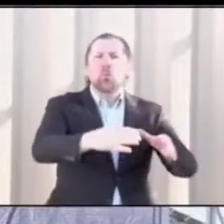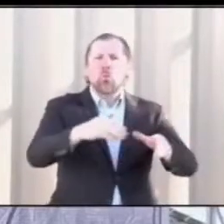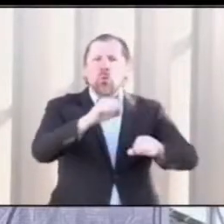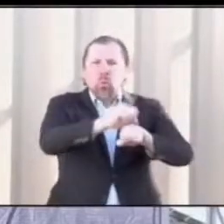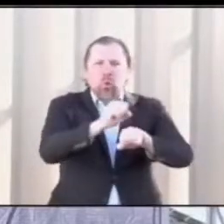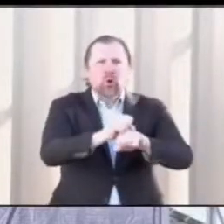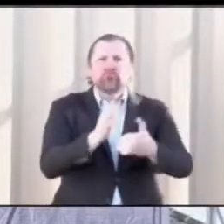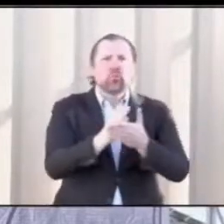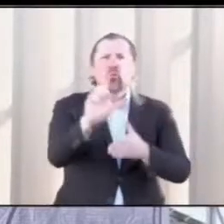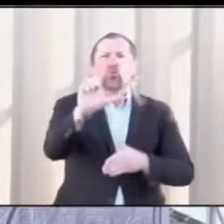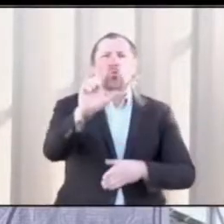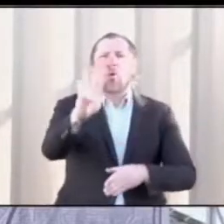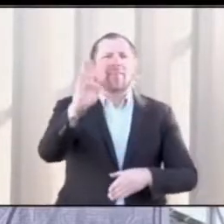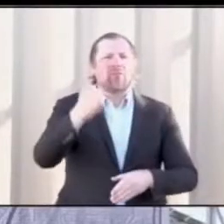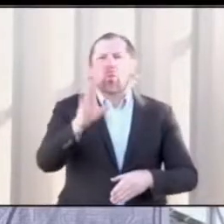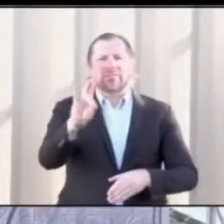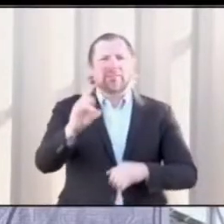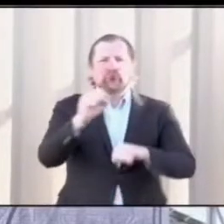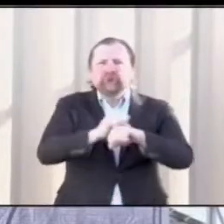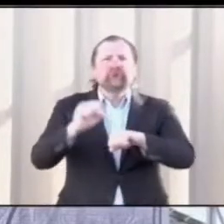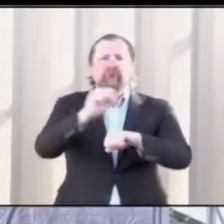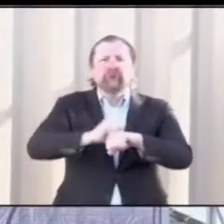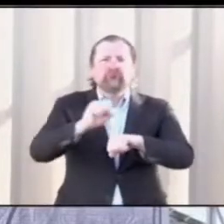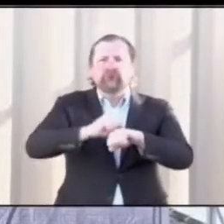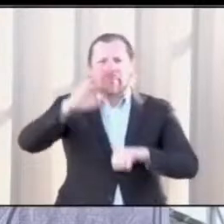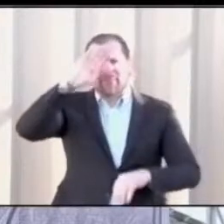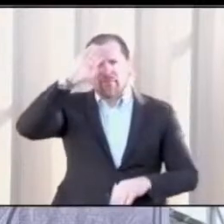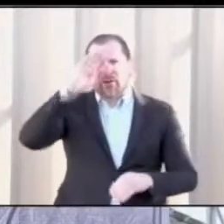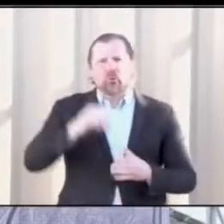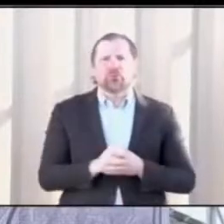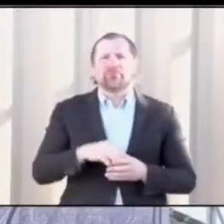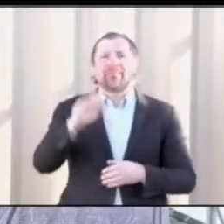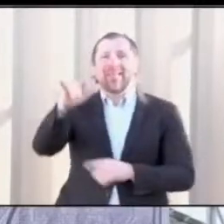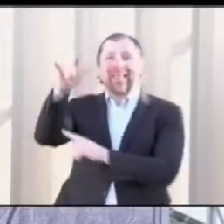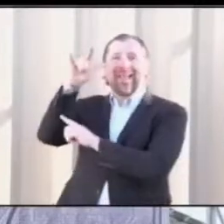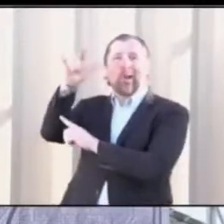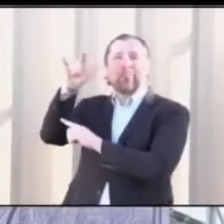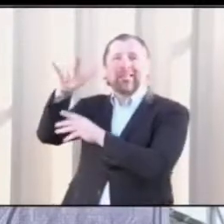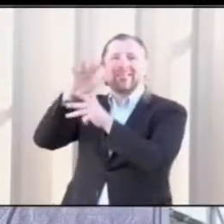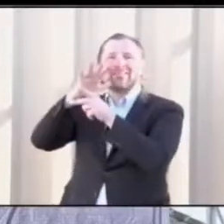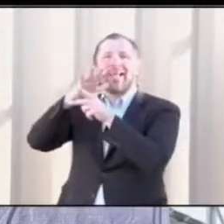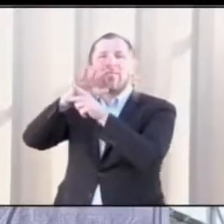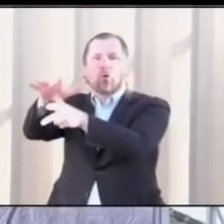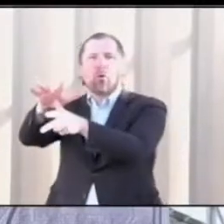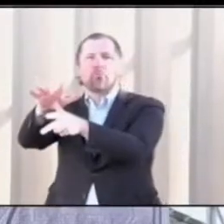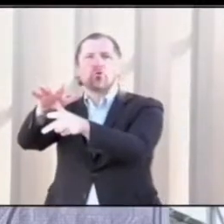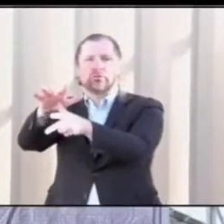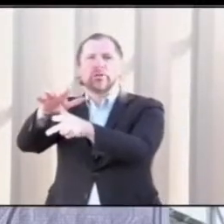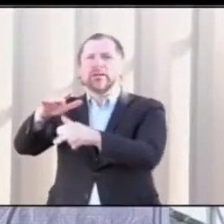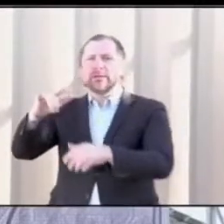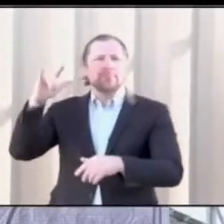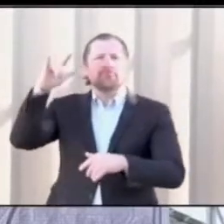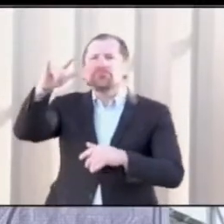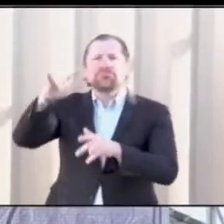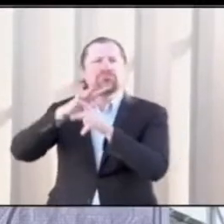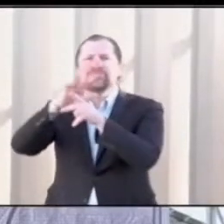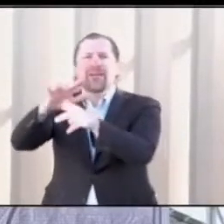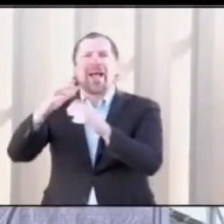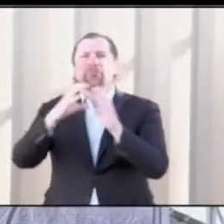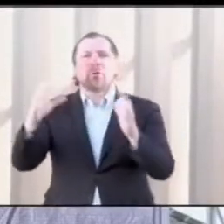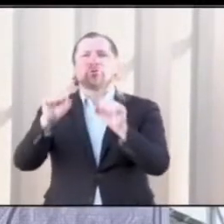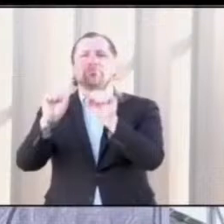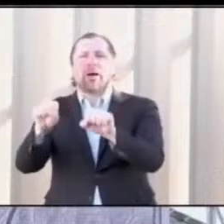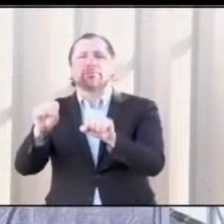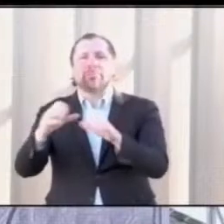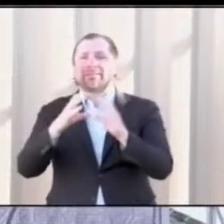work 24-hour clock around the clock. Our air assets are been flying as much as possible and available. We've